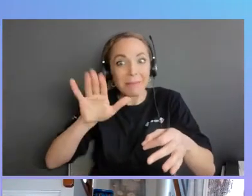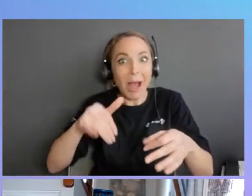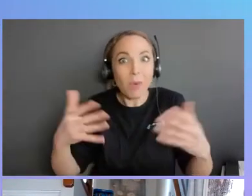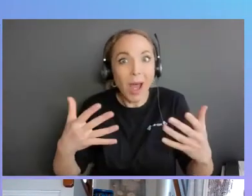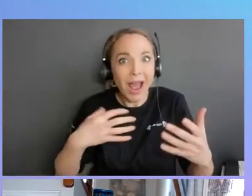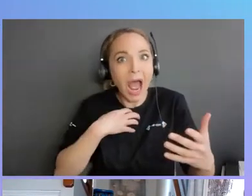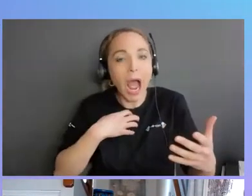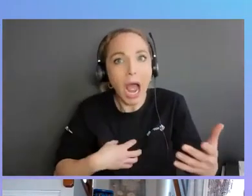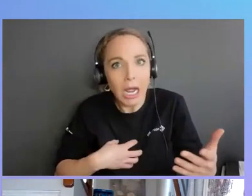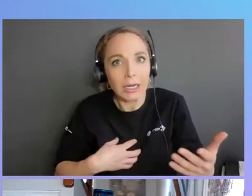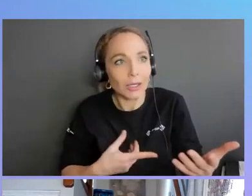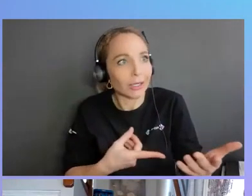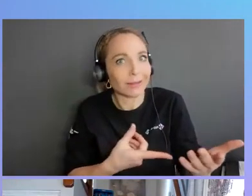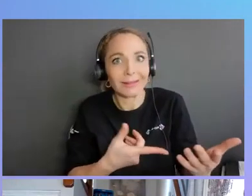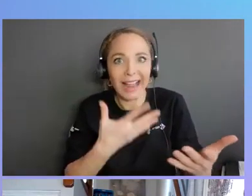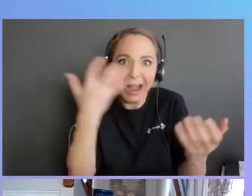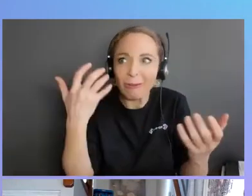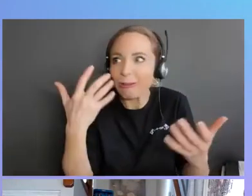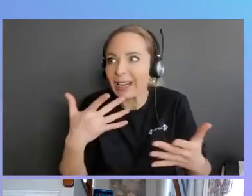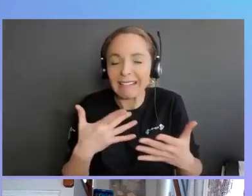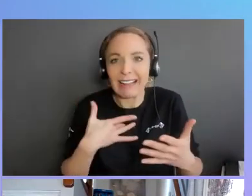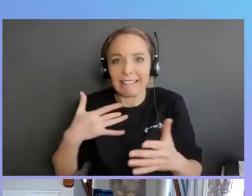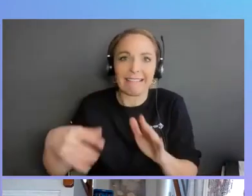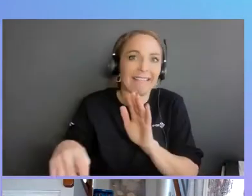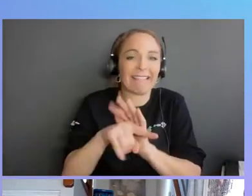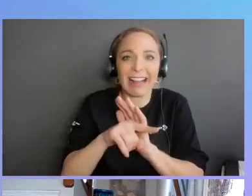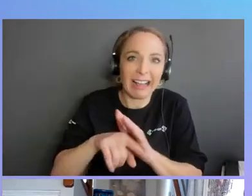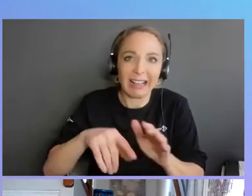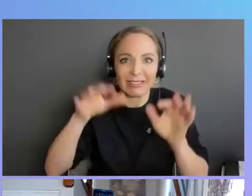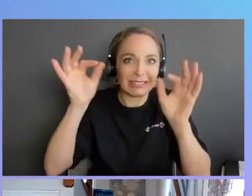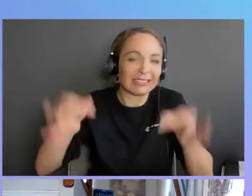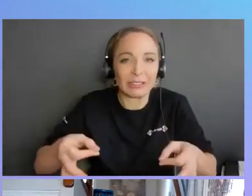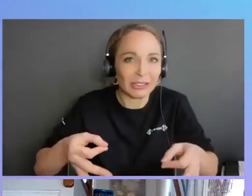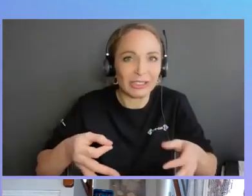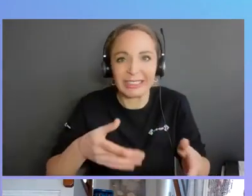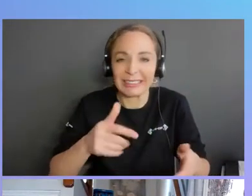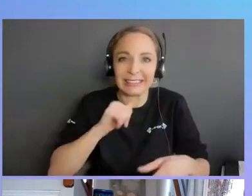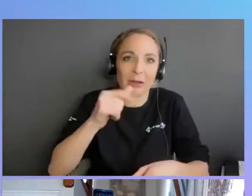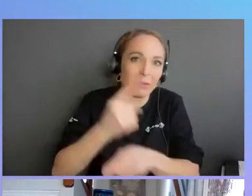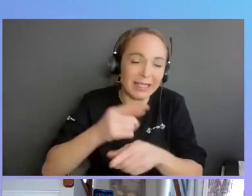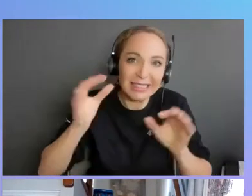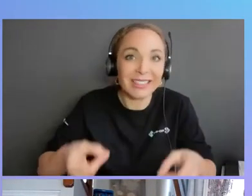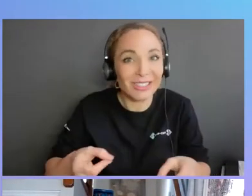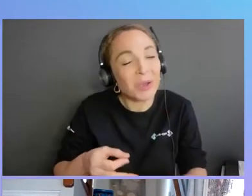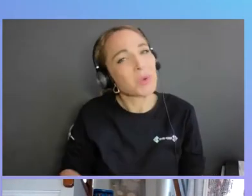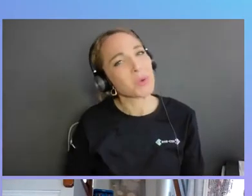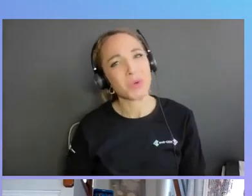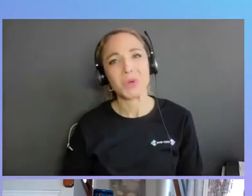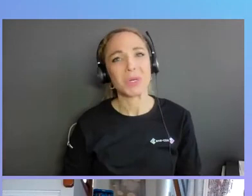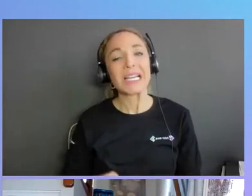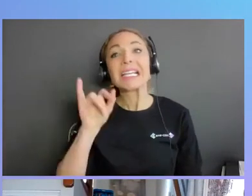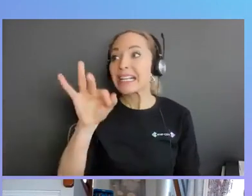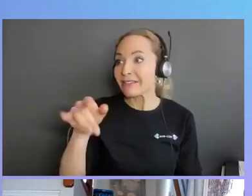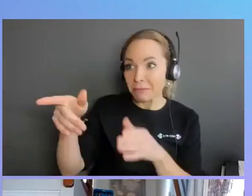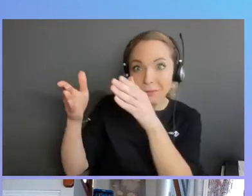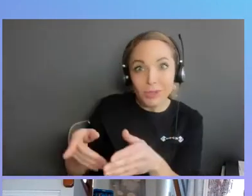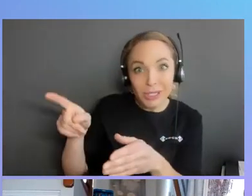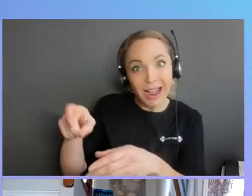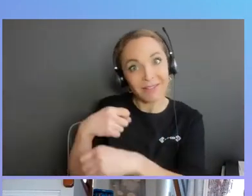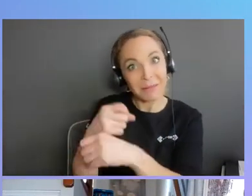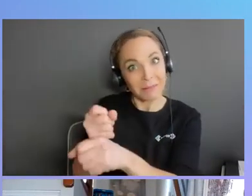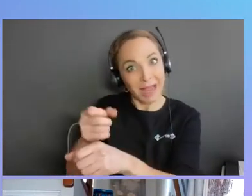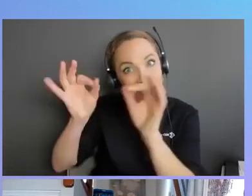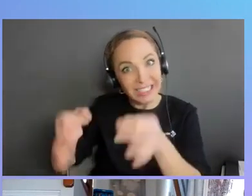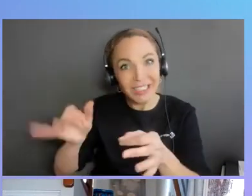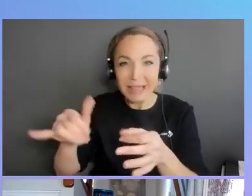your stakeholder to make a decision they might feel is risky, try to do it after they've had a nice meal, or maybe even bring some food to that